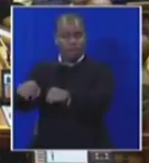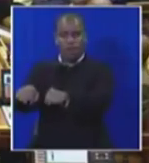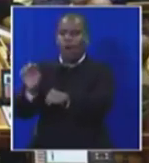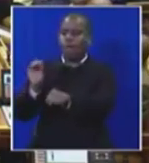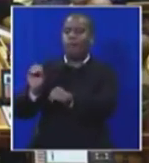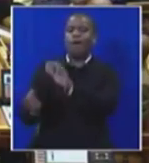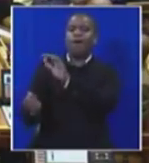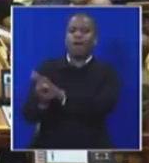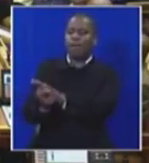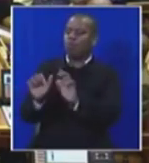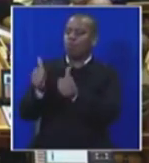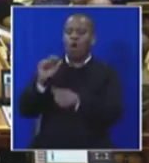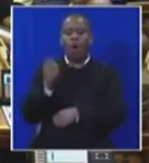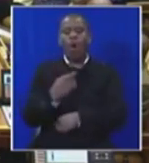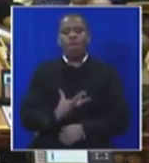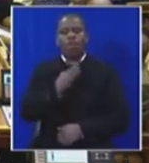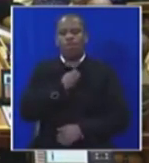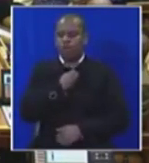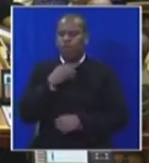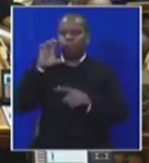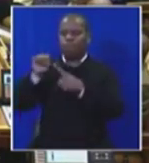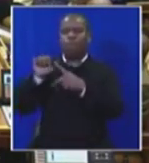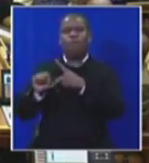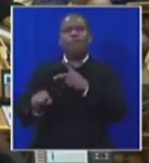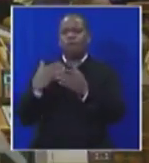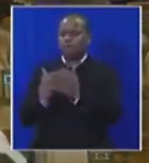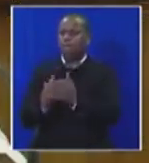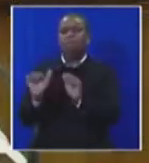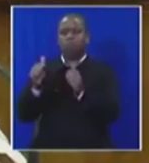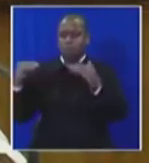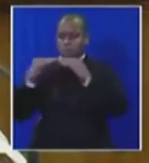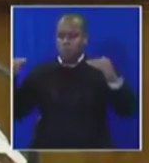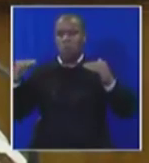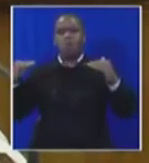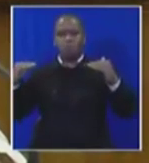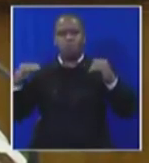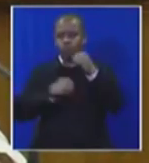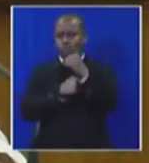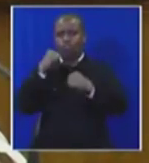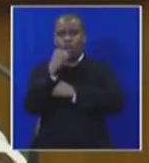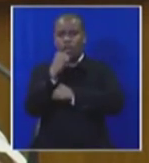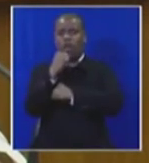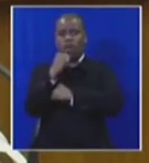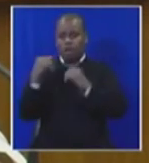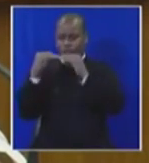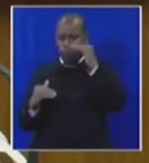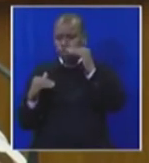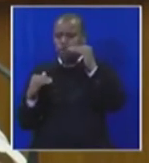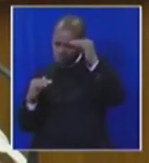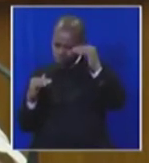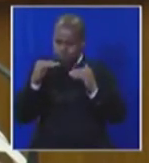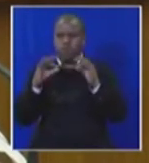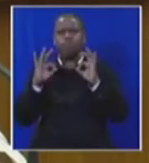extraordinary potential of all our people is realized. One where the structural inequalities caused by colonialism and apartheid are